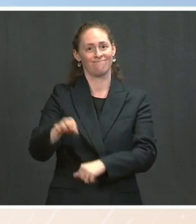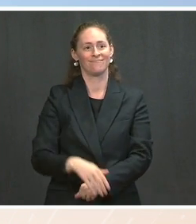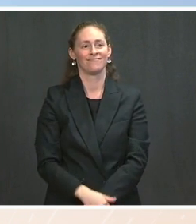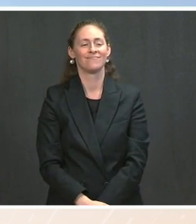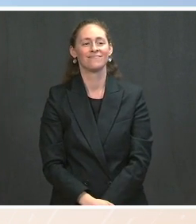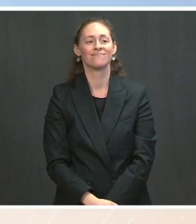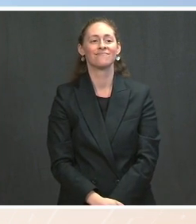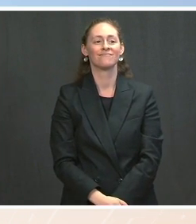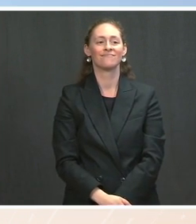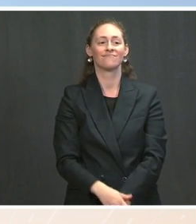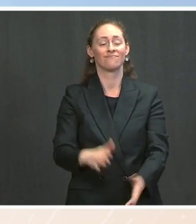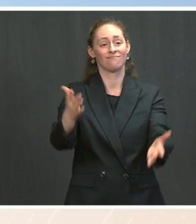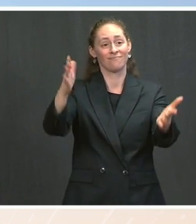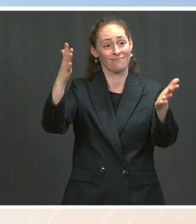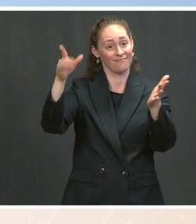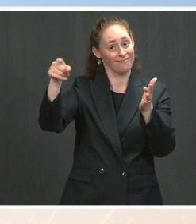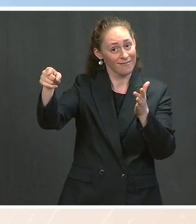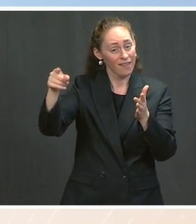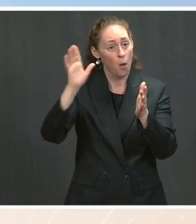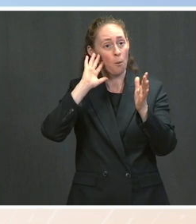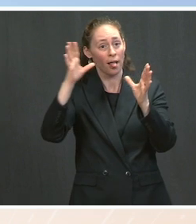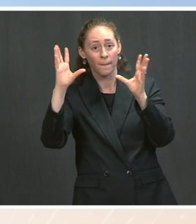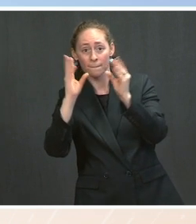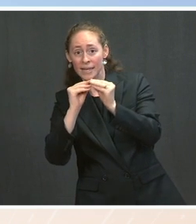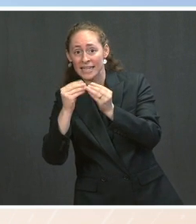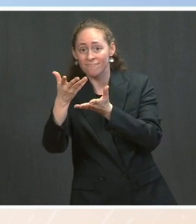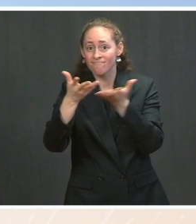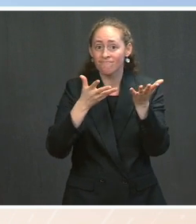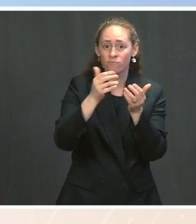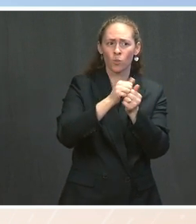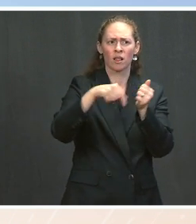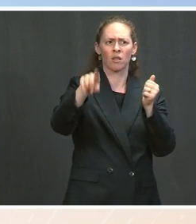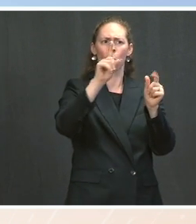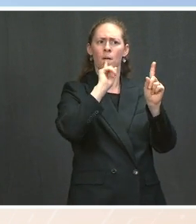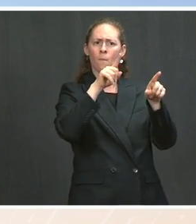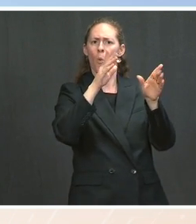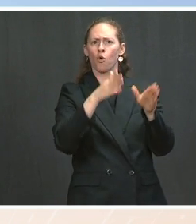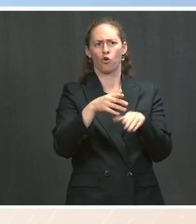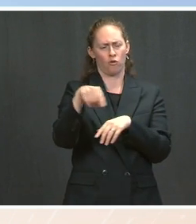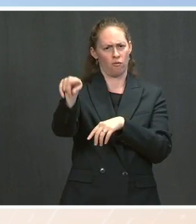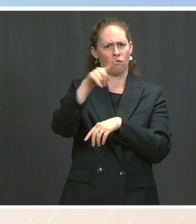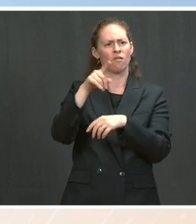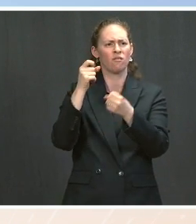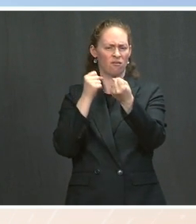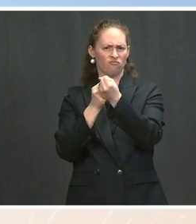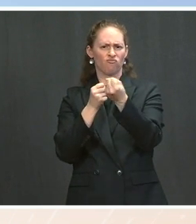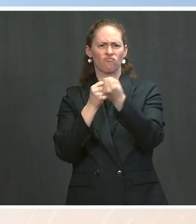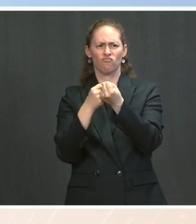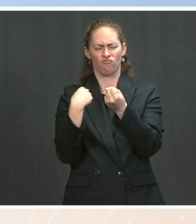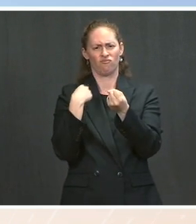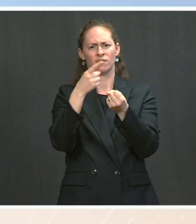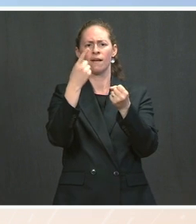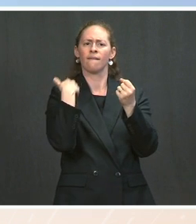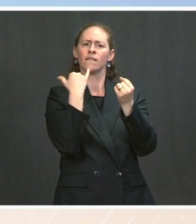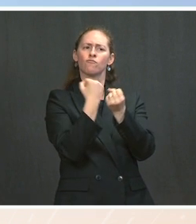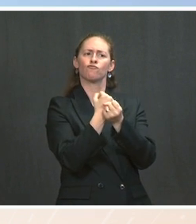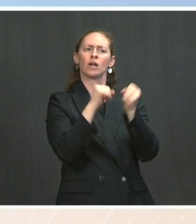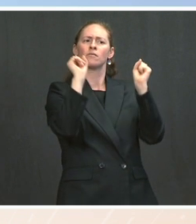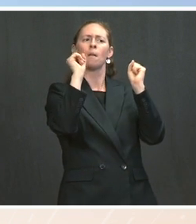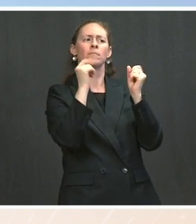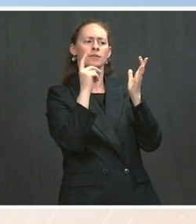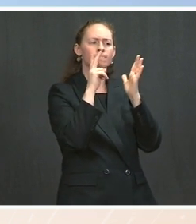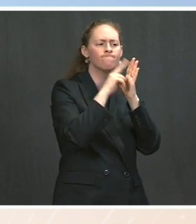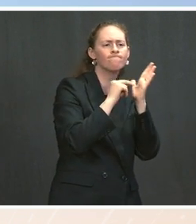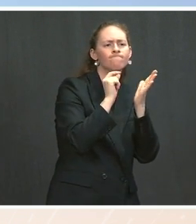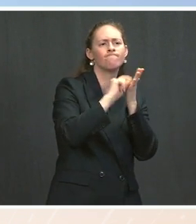are going to be meeting with journalists to hear their concerns. And certainly, we will continue to advocate for freedom of press, freedom of expression in the United States,